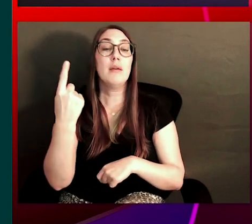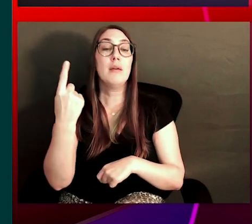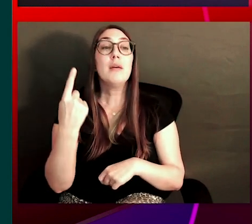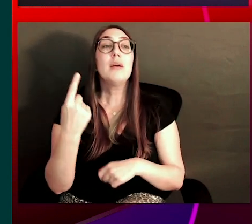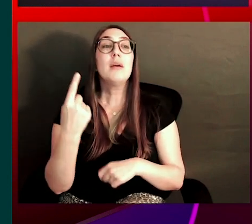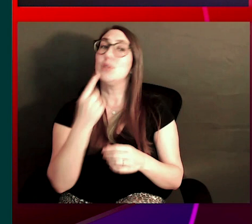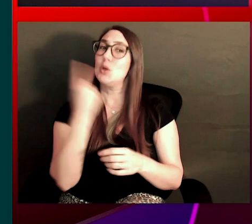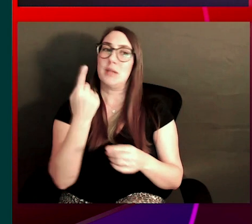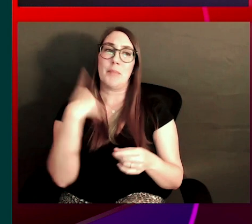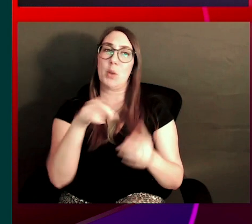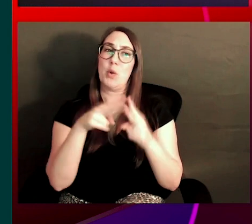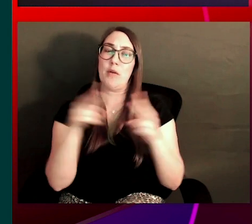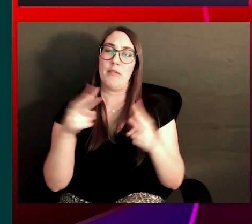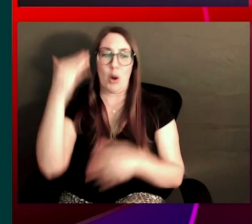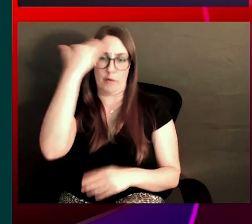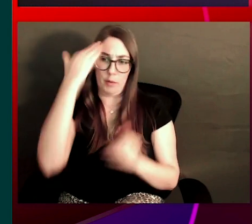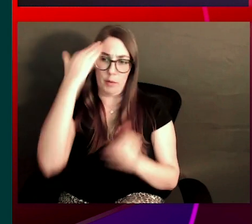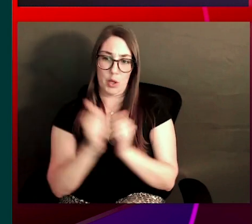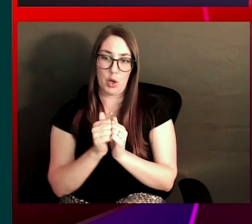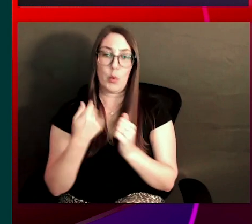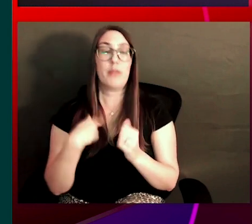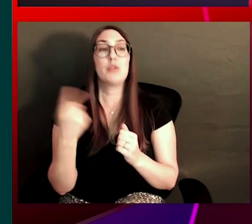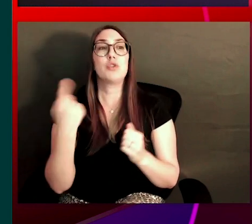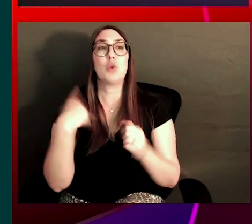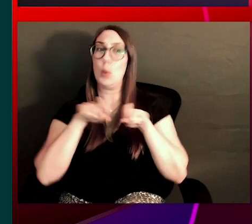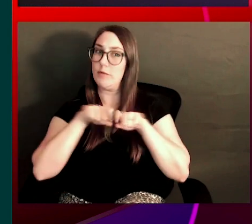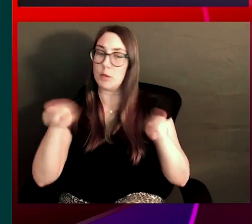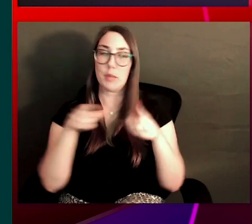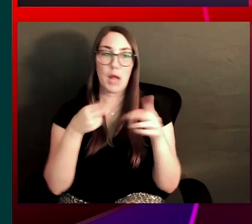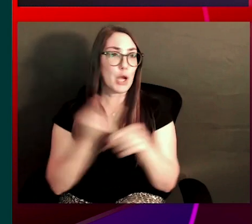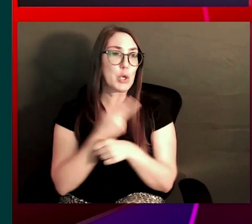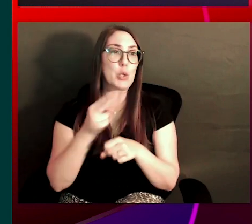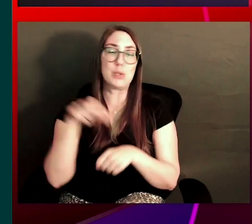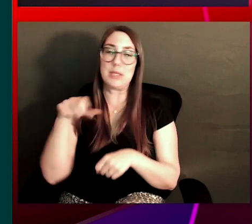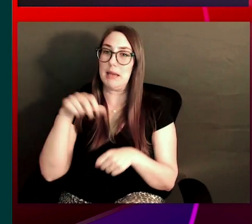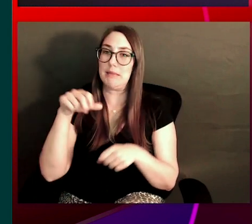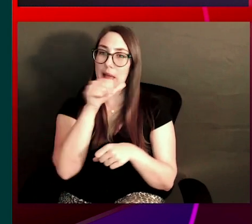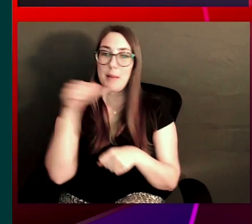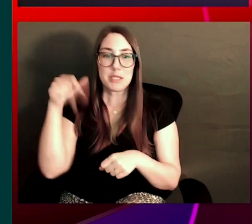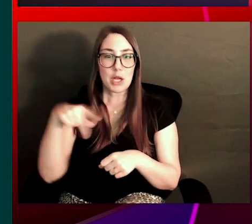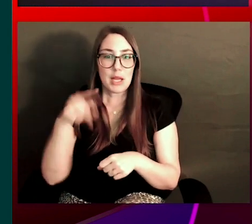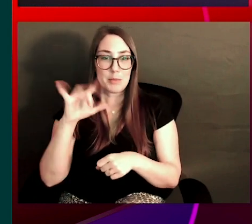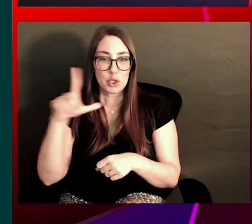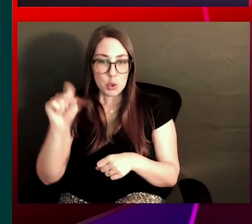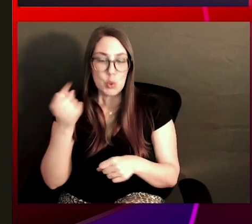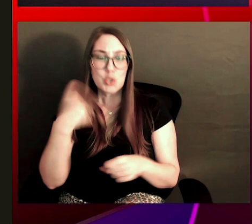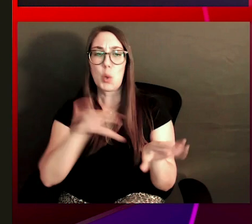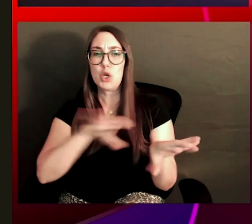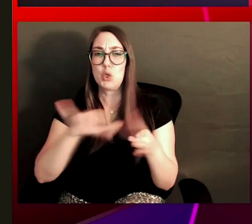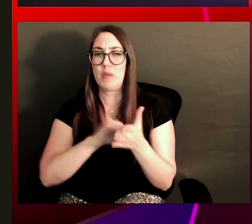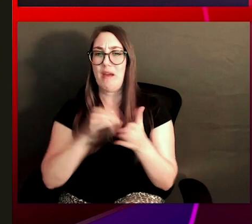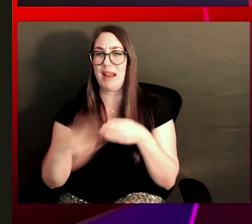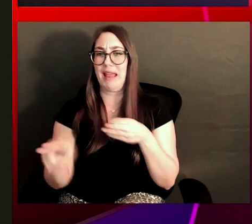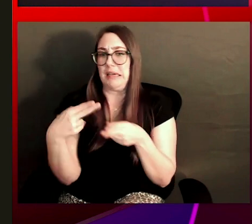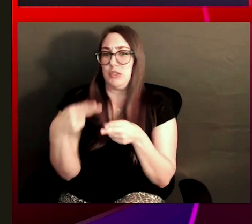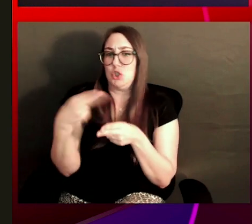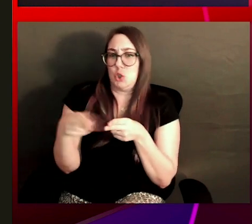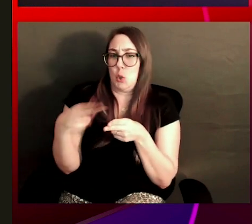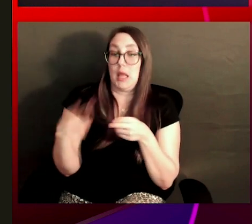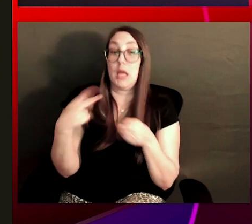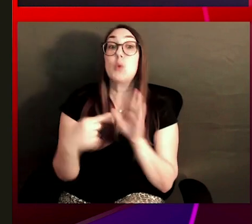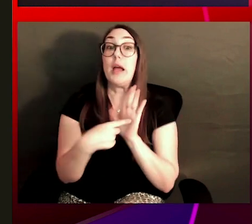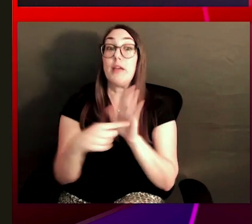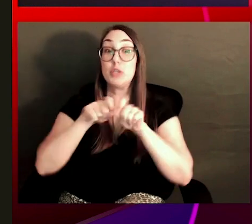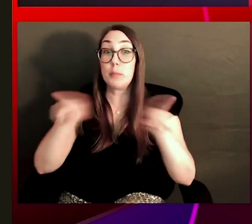with. And so we deployed this using the Amazon Lambda tools from the .NET CLI. We're going to do that again shortly. Okay. And here in Postman, I have the deployed API.